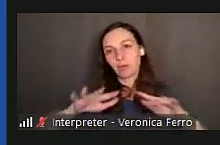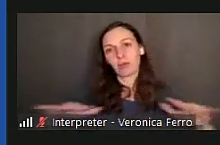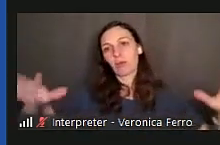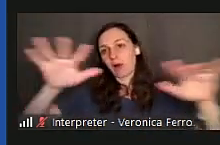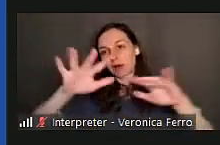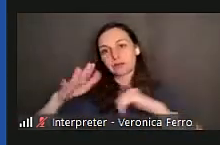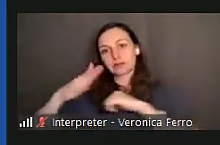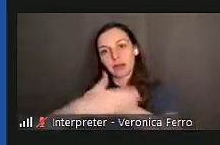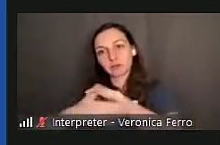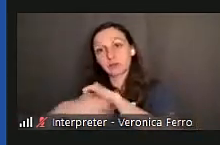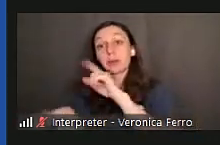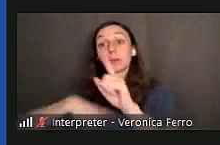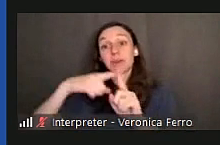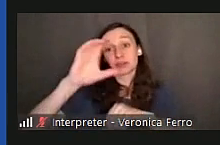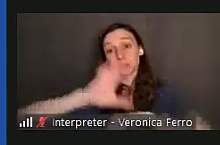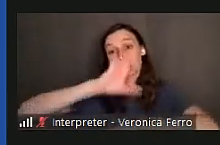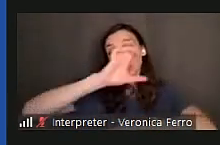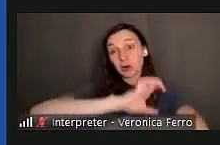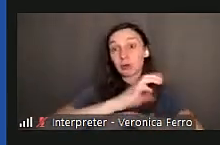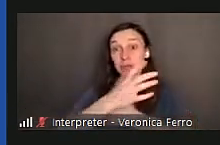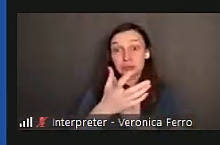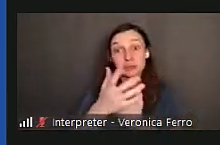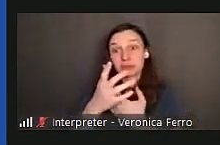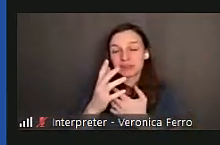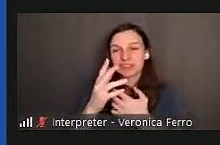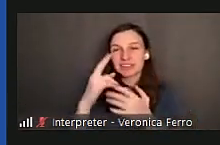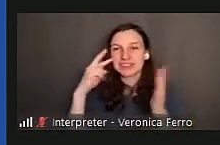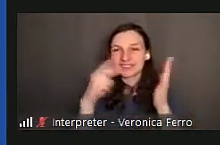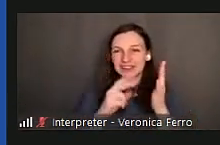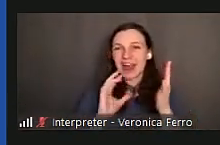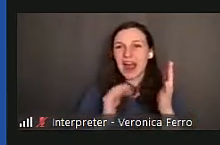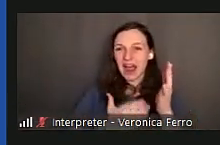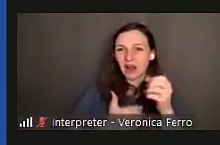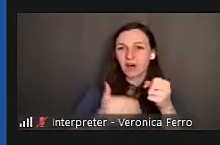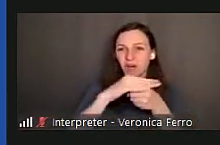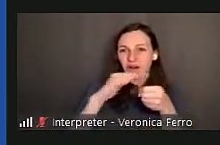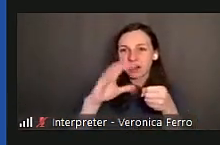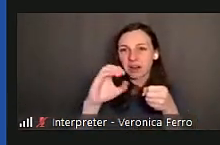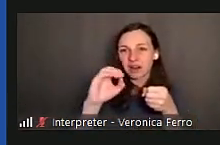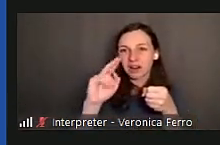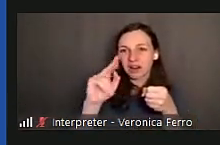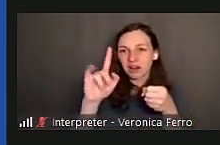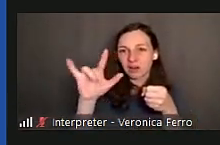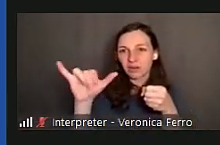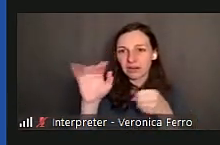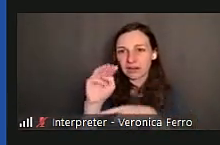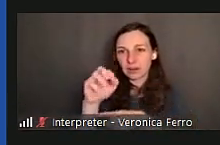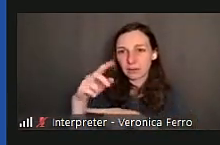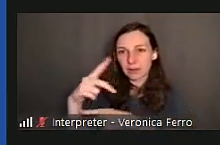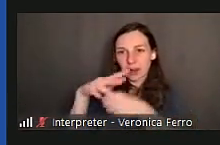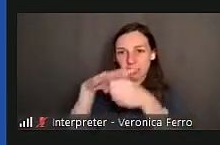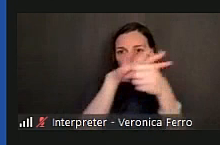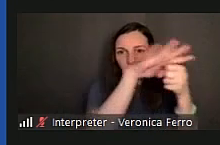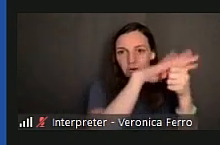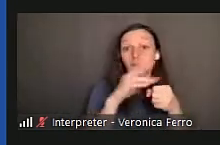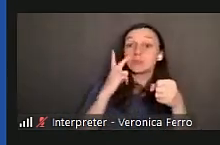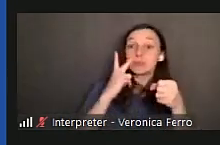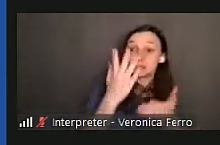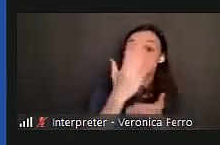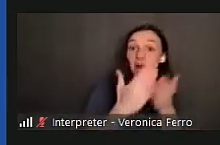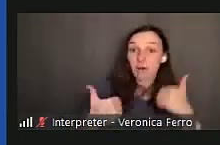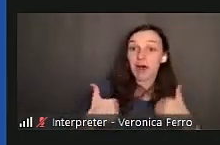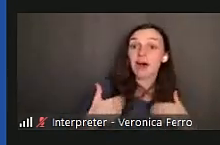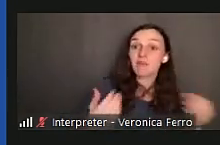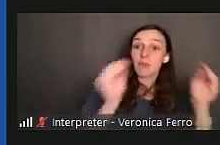see certain counties here in Colorado have higher rates while other ones have lower rates. And in the same vein, at the national